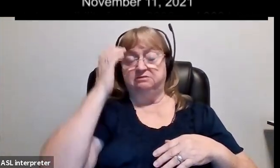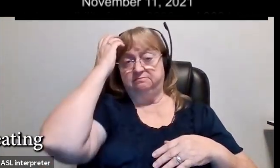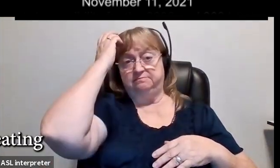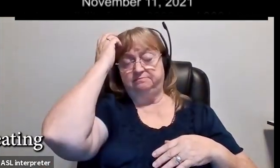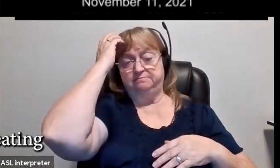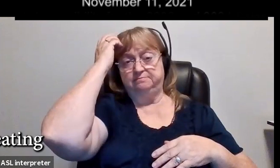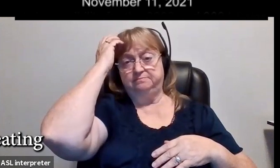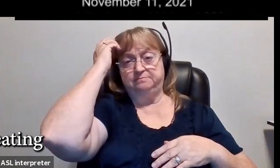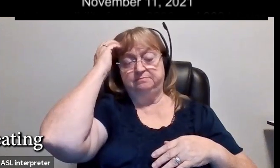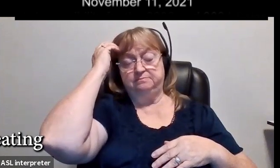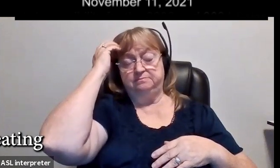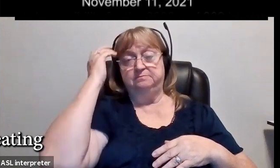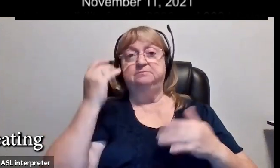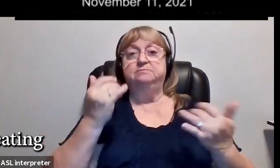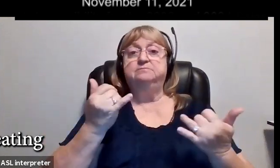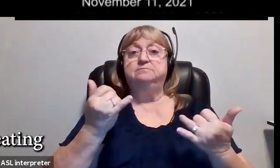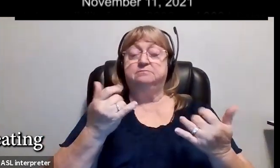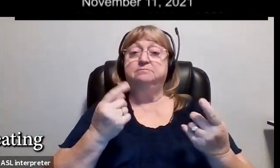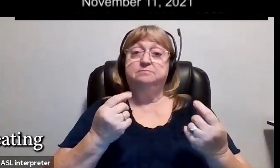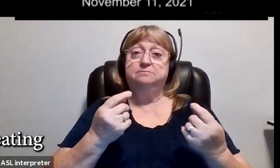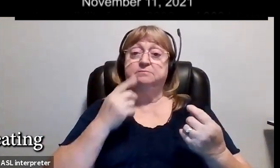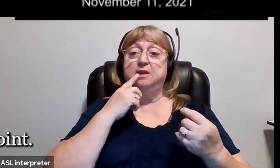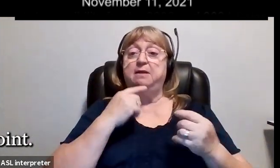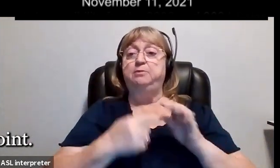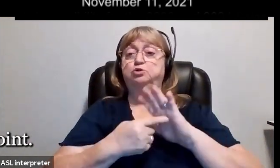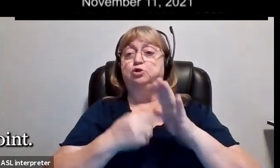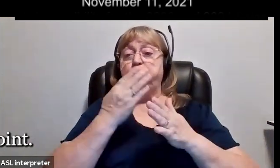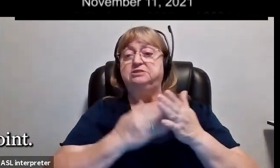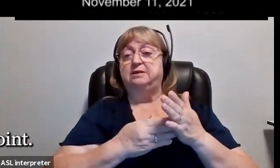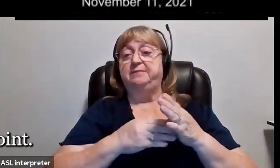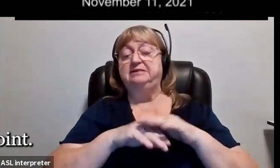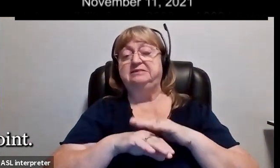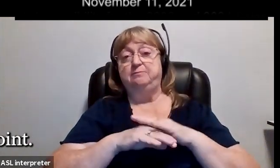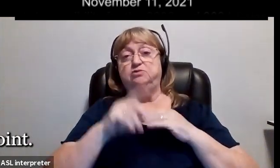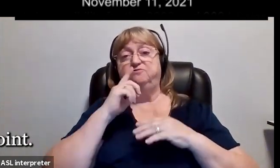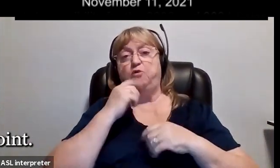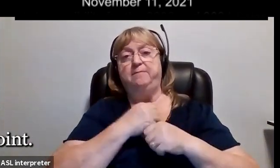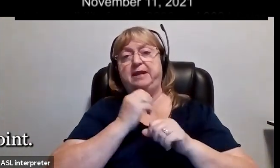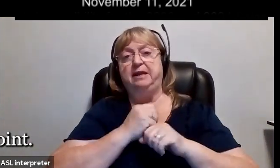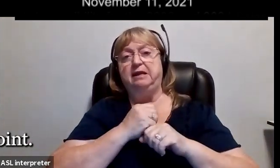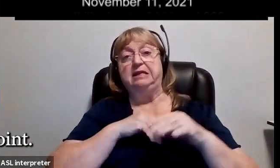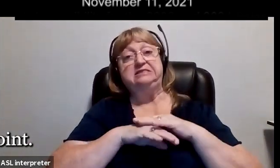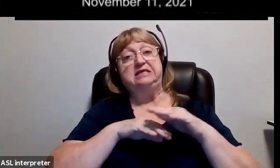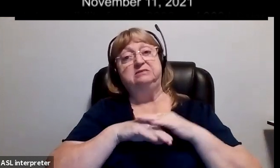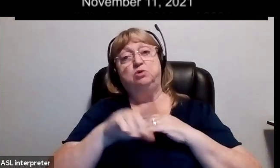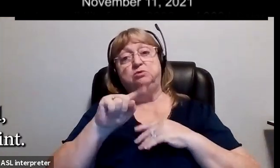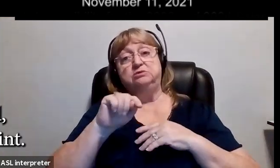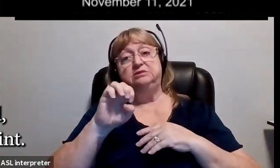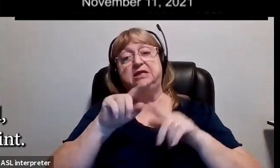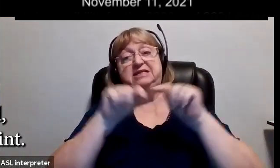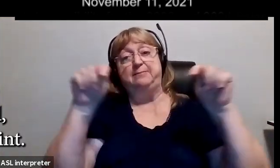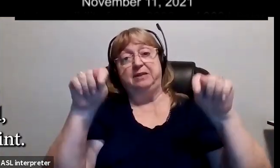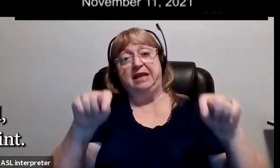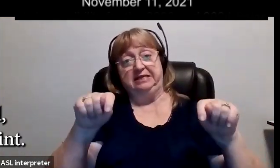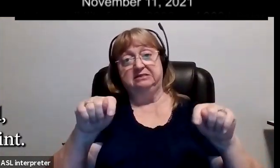right now is I'm going to give some examples to you in terms of creating an accessible template from PowerPoint. You could do this